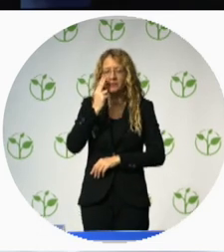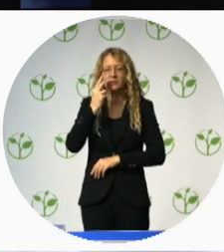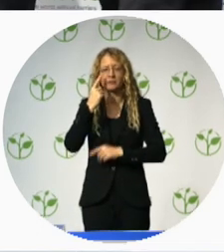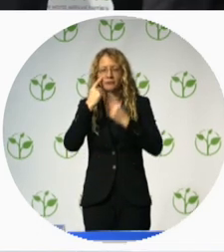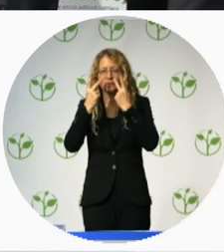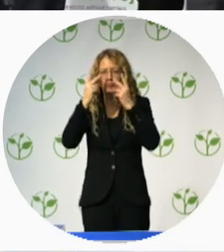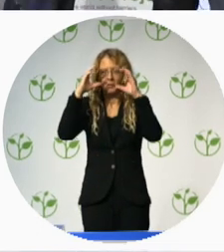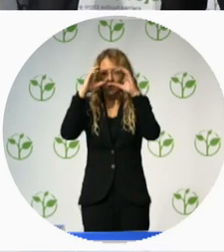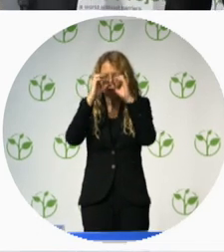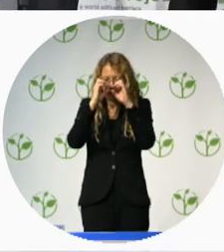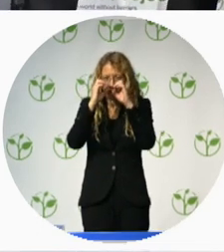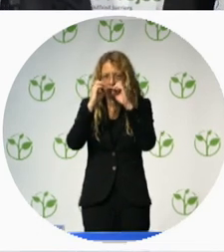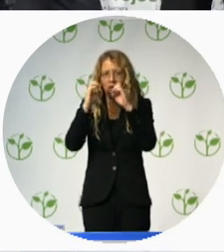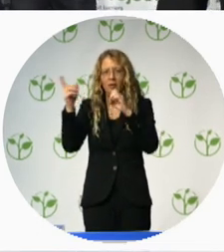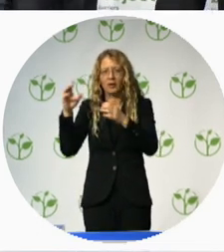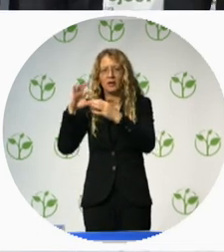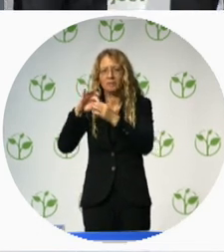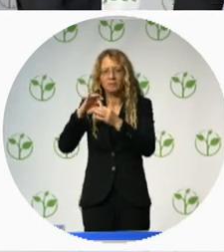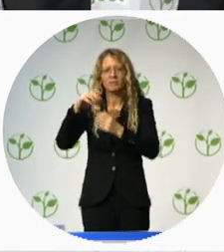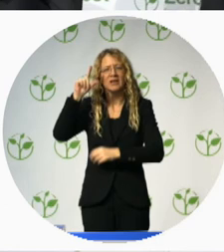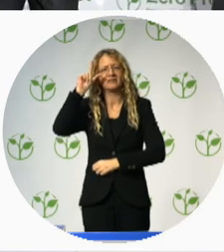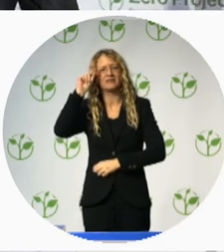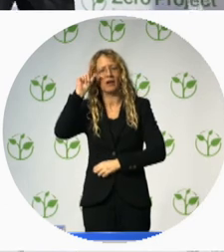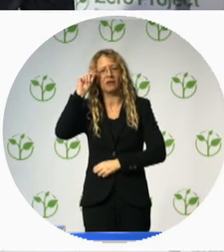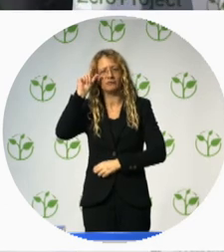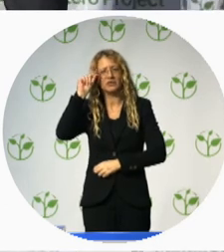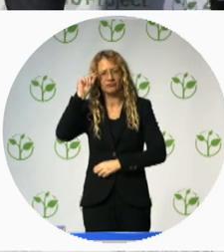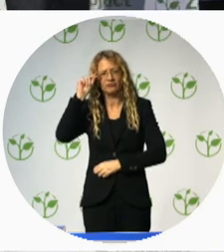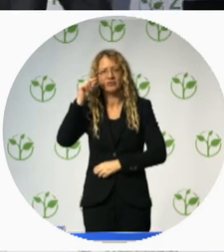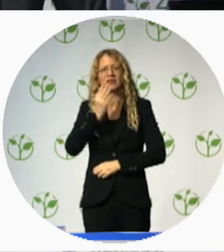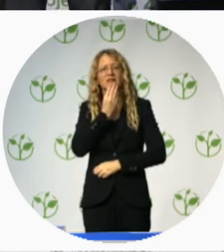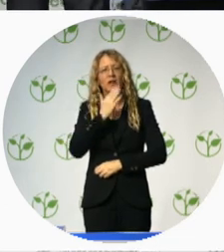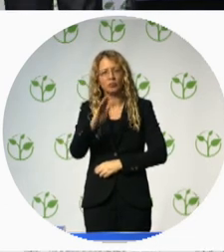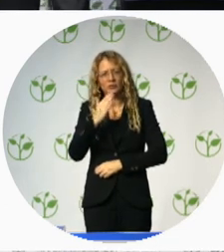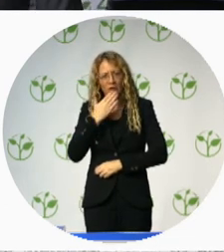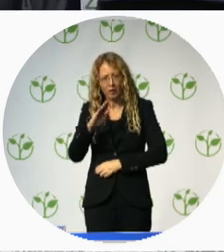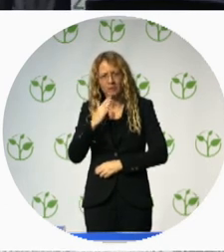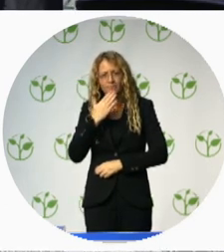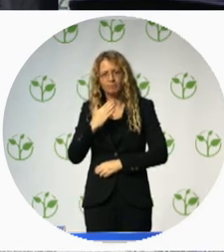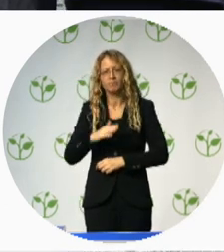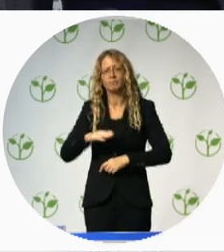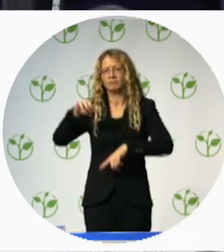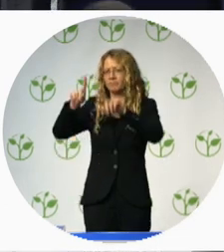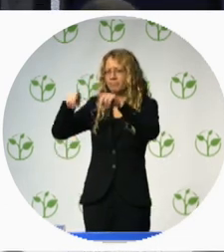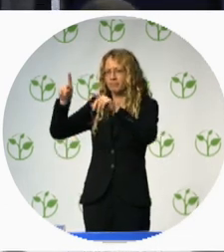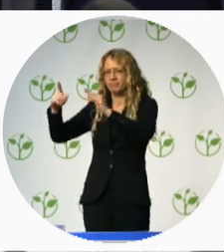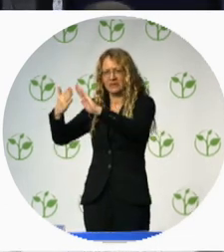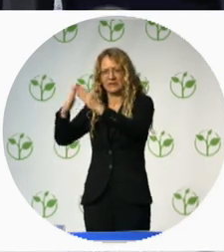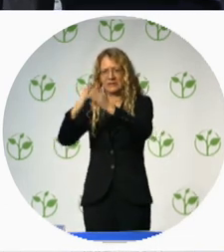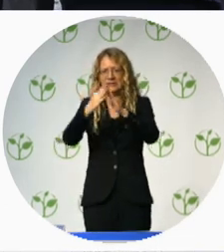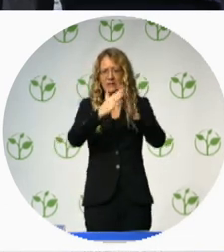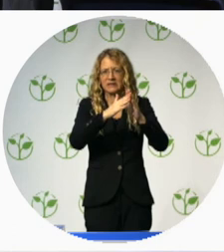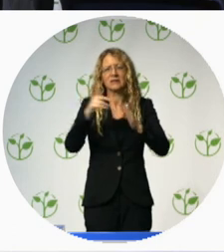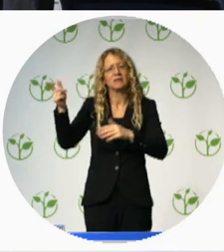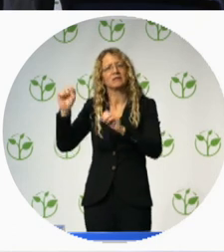Tel Aviv, Jerusalem, and Beersheba. Since 2014, the center has offered a technology helpline that supports and gives